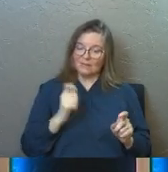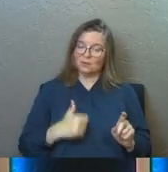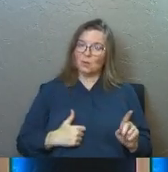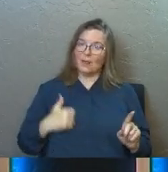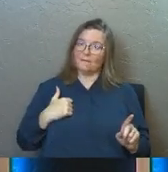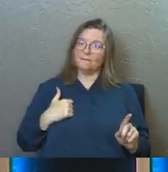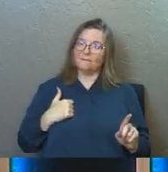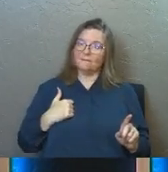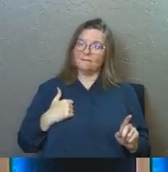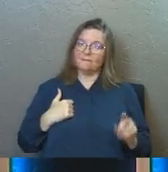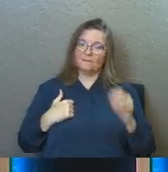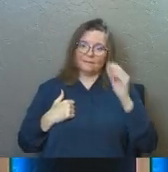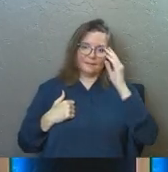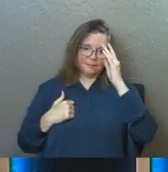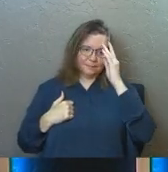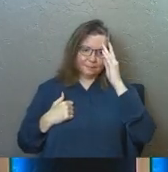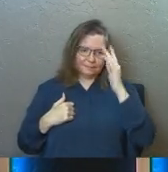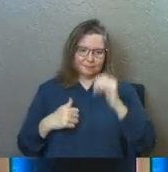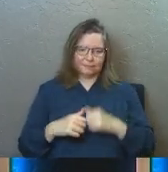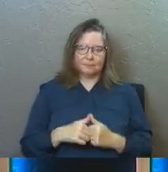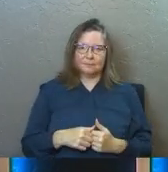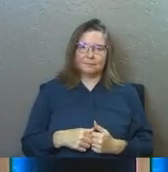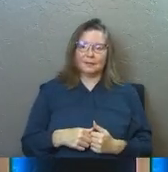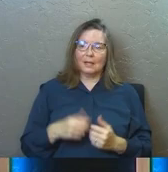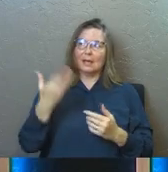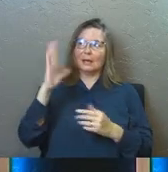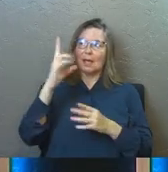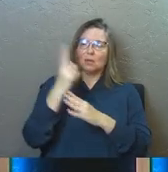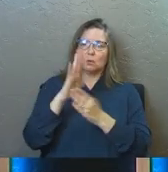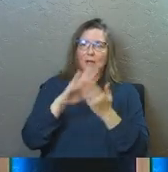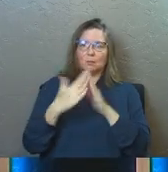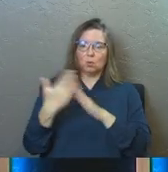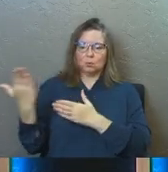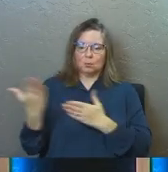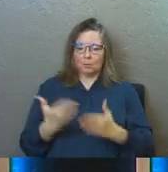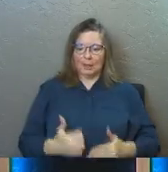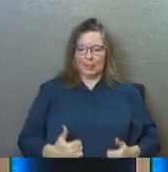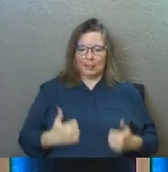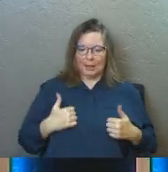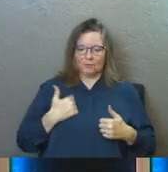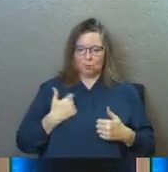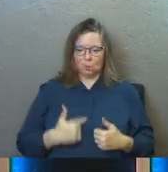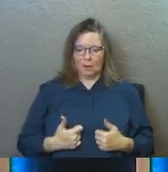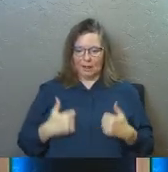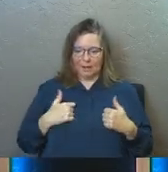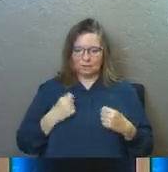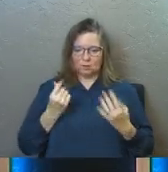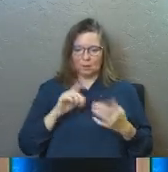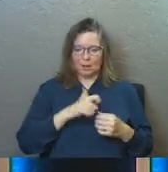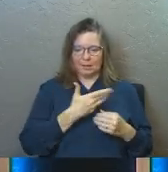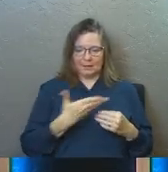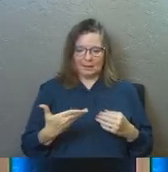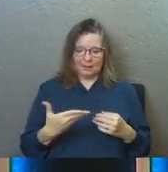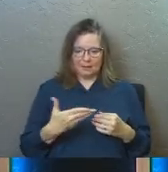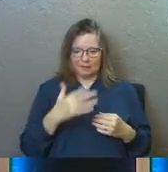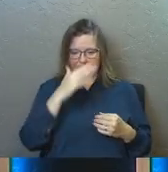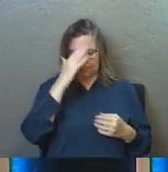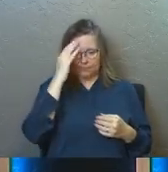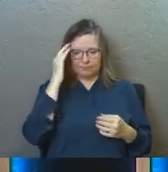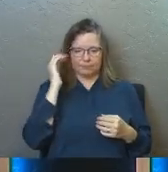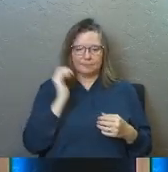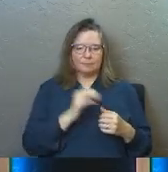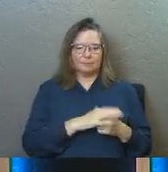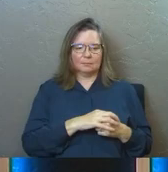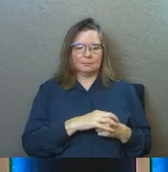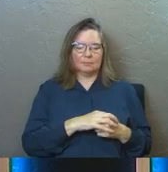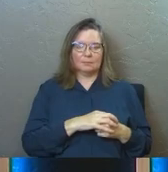life. God uses that community to bring life into our lives where so many other things are trying to bring in death or pull us away